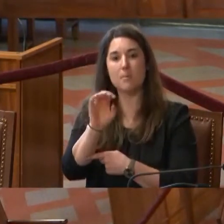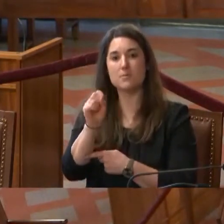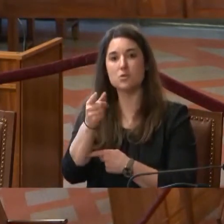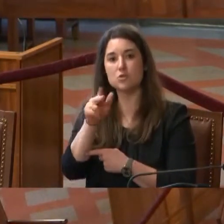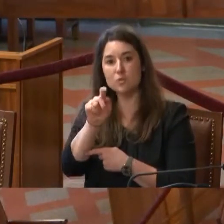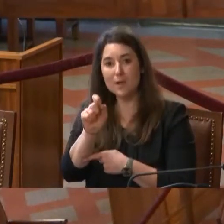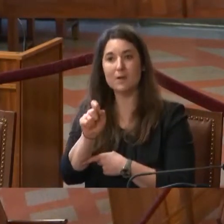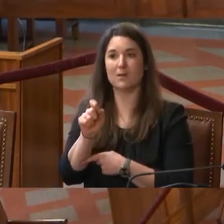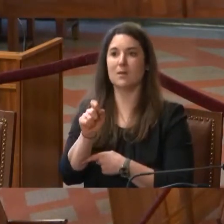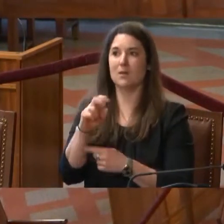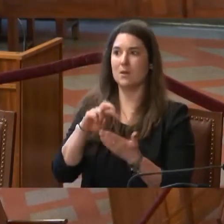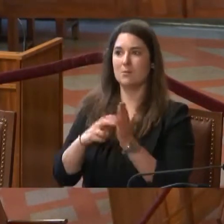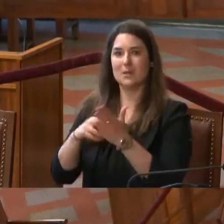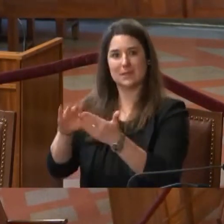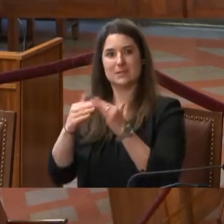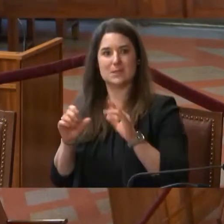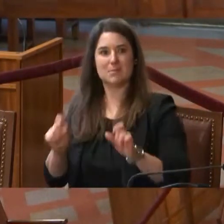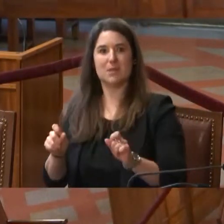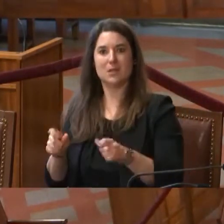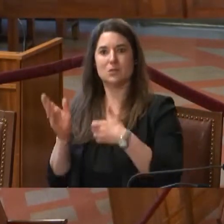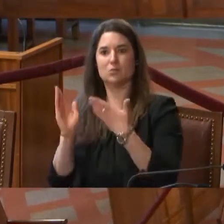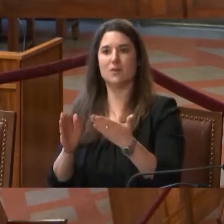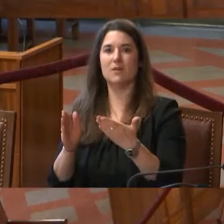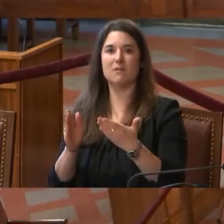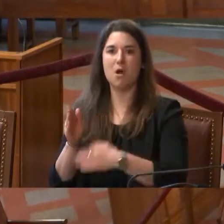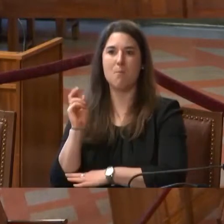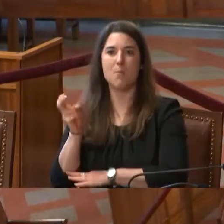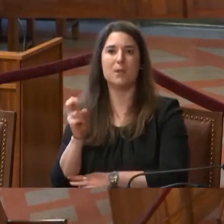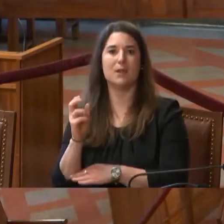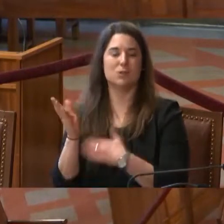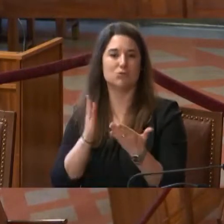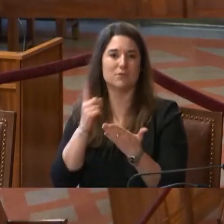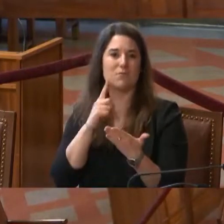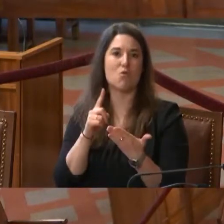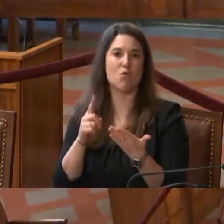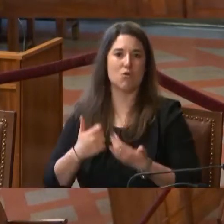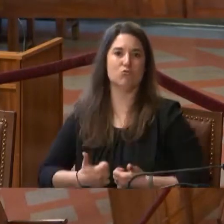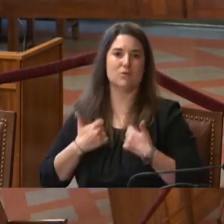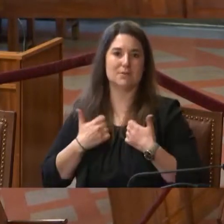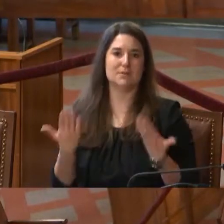which will further the city's ability to deliver mobility services to residents.